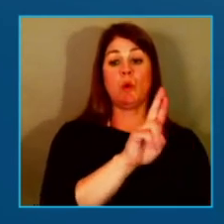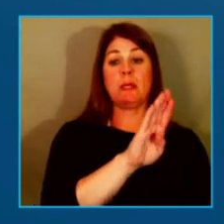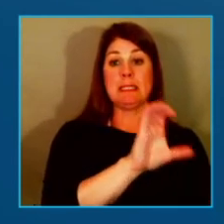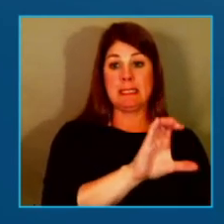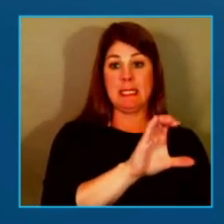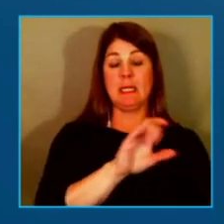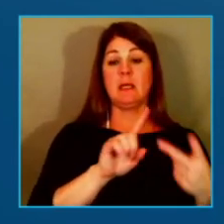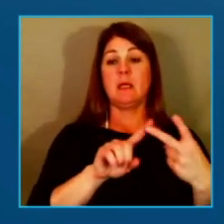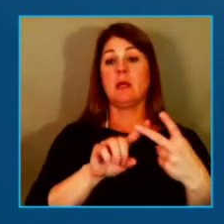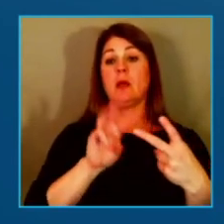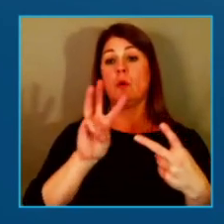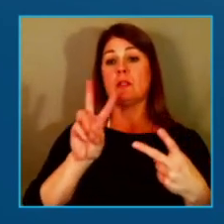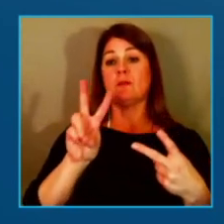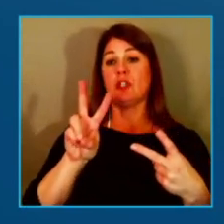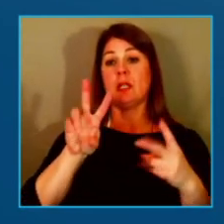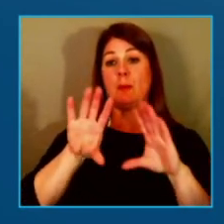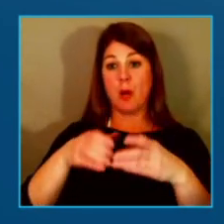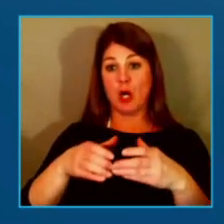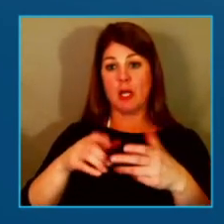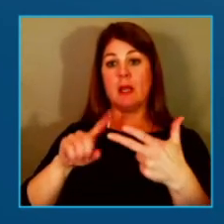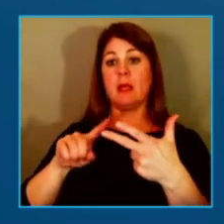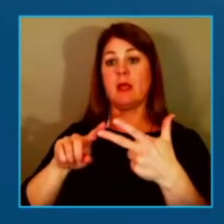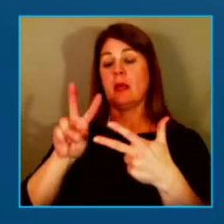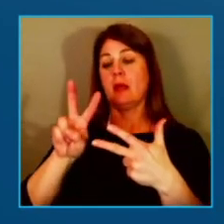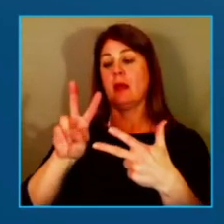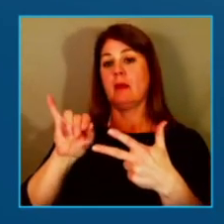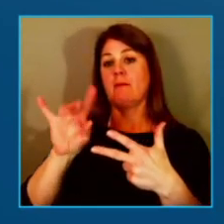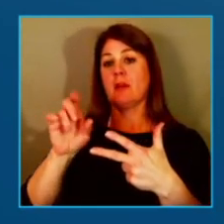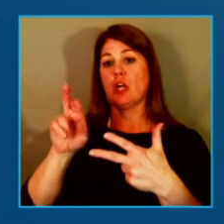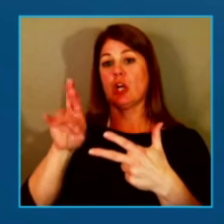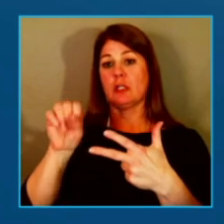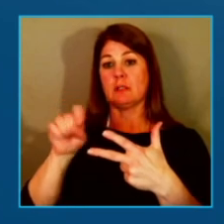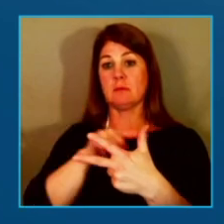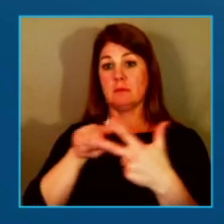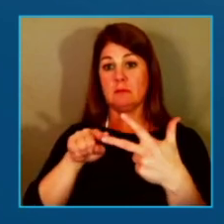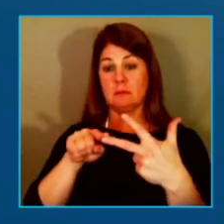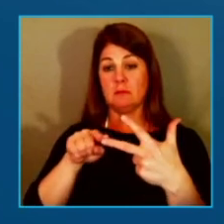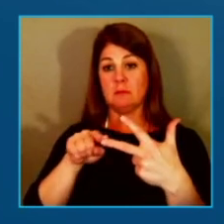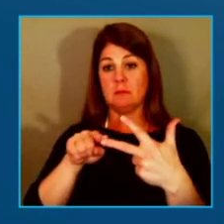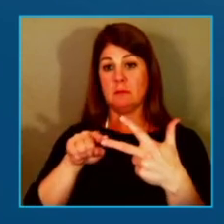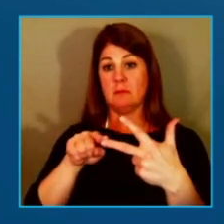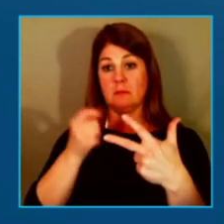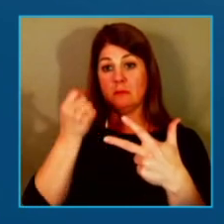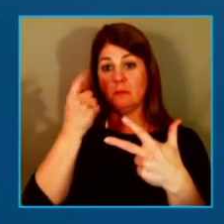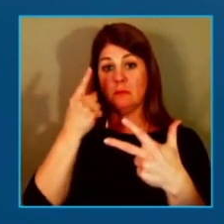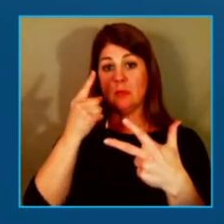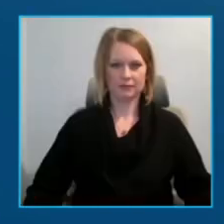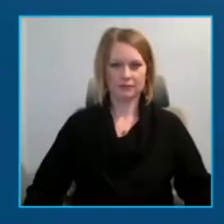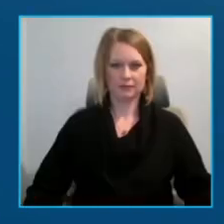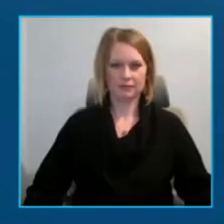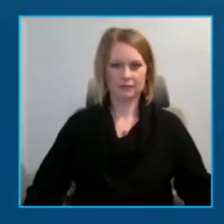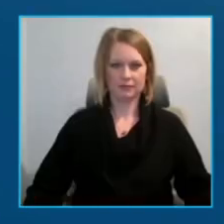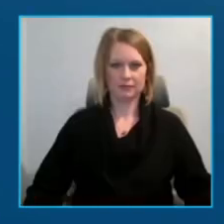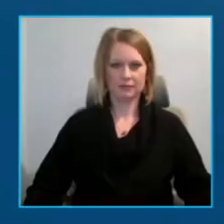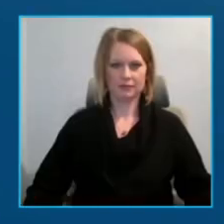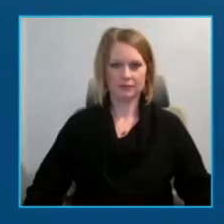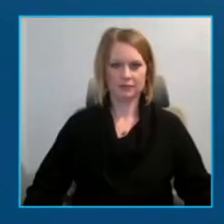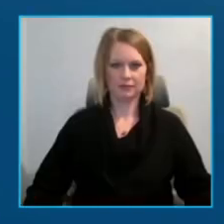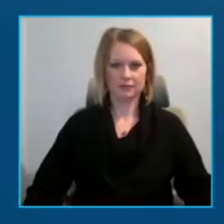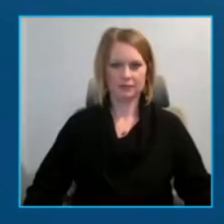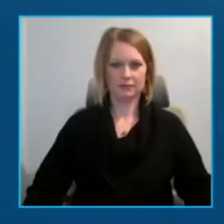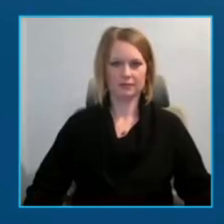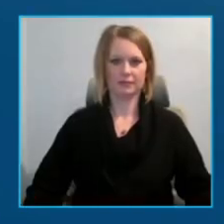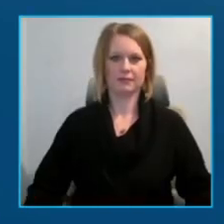Virginia Party, and Ms. Vickers. Just a reminder that Rules and Bylaws Committee members